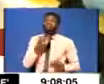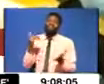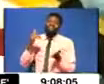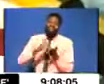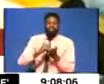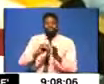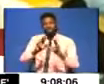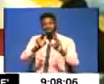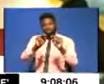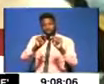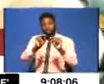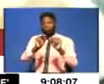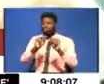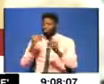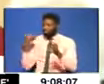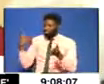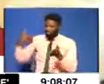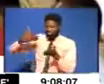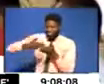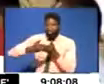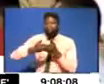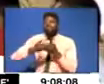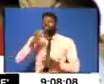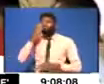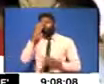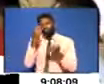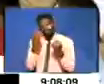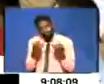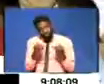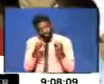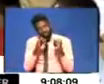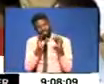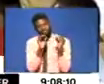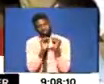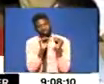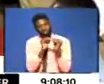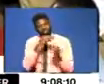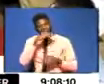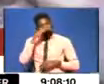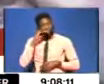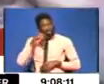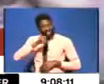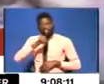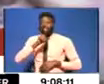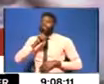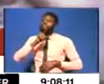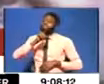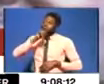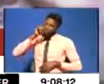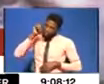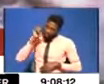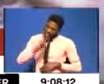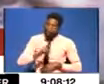president has been reaching out to the ANC leader, who has committed to be on the presidential ballot. The journey